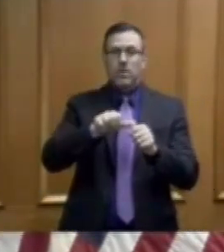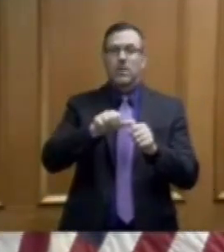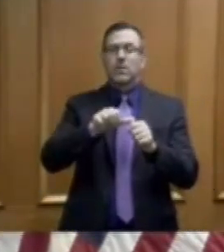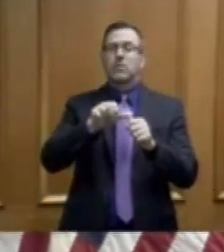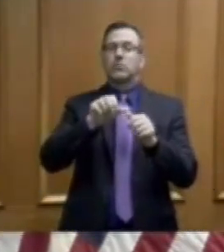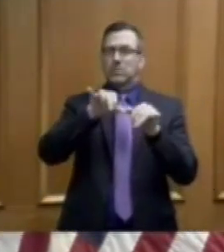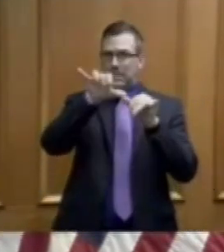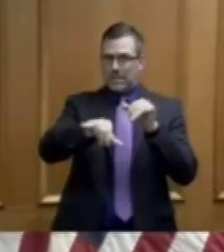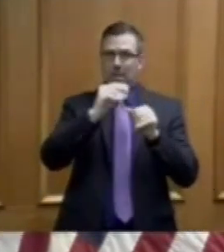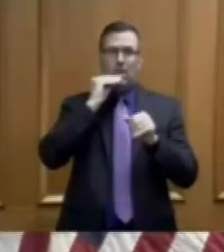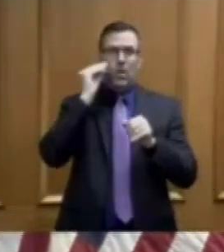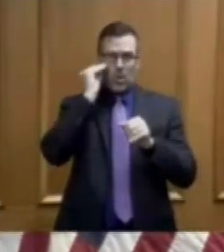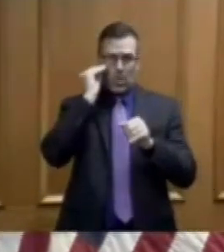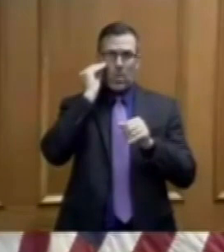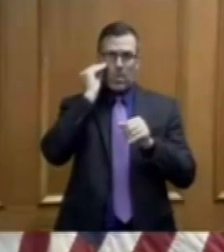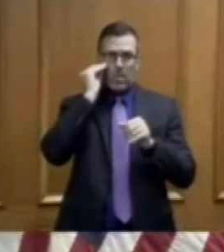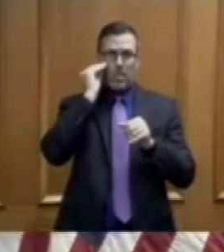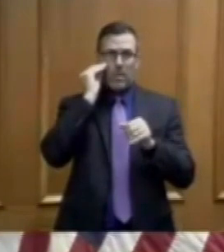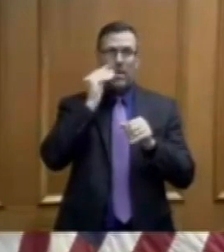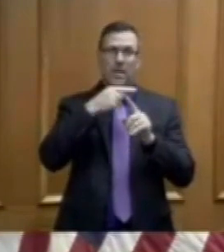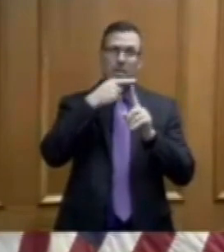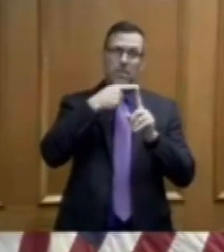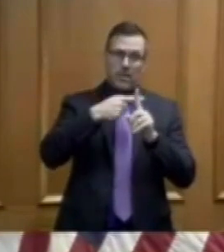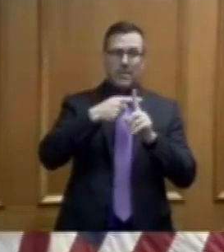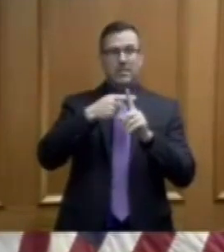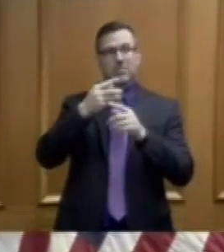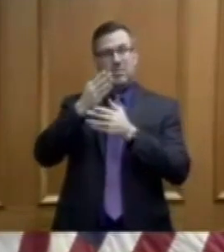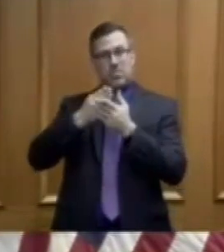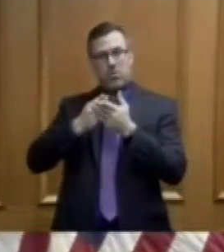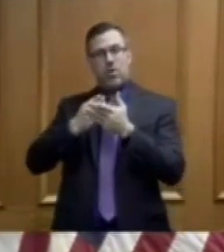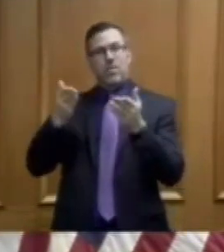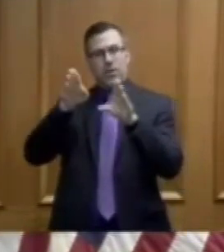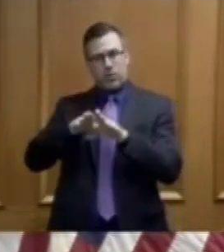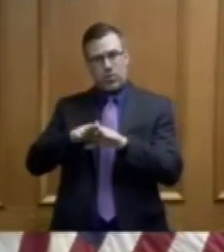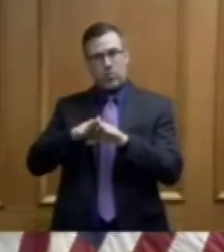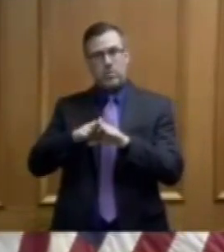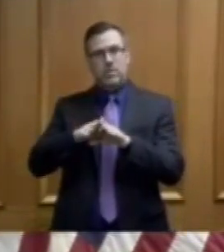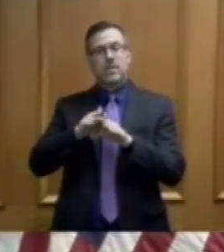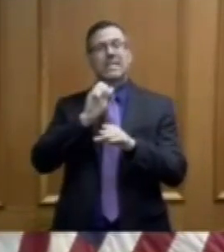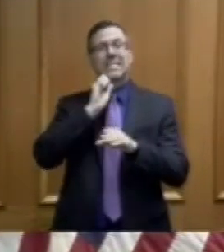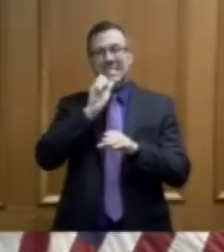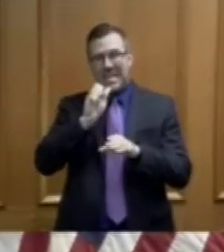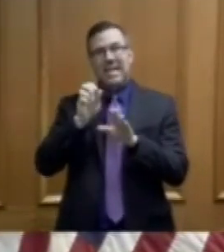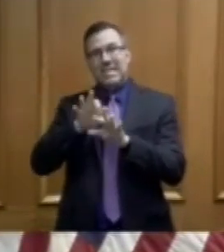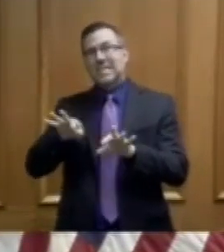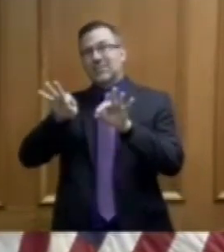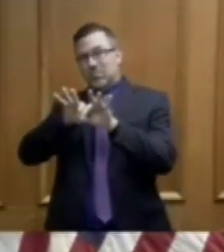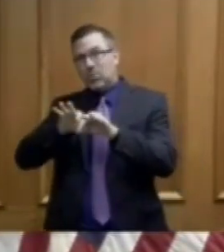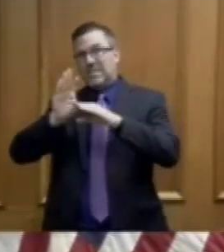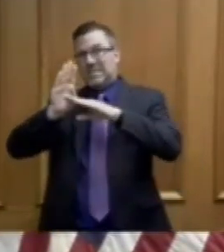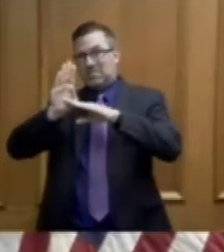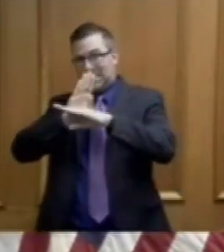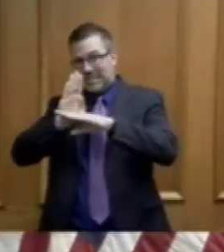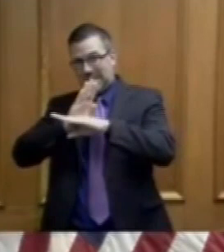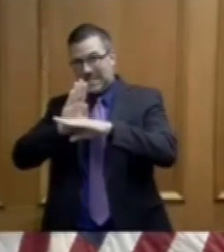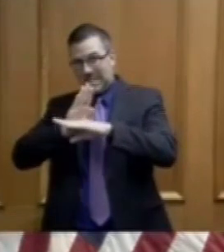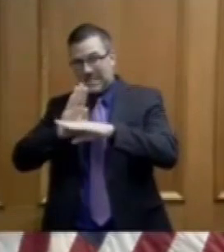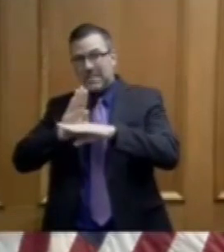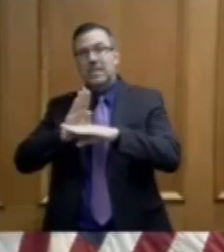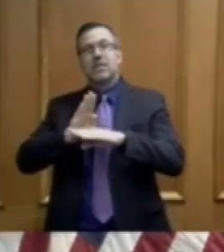directive that has closed non-essential businesses is in effect. Businesses across the state